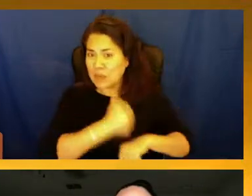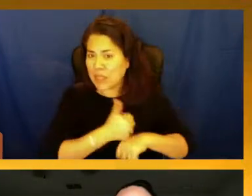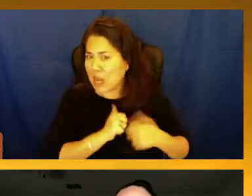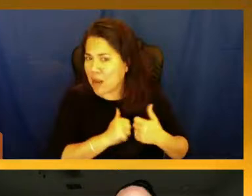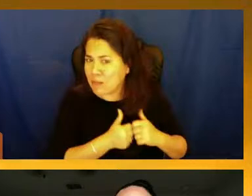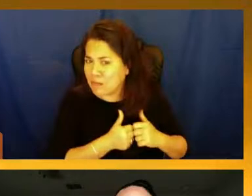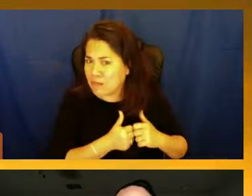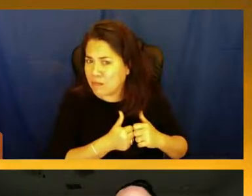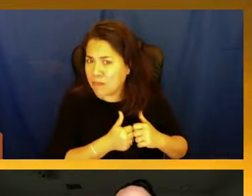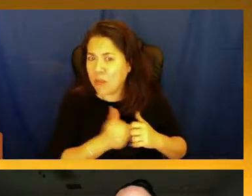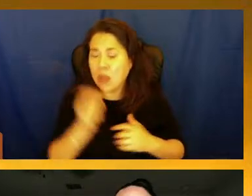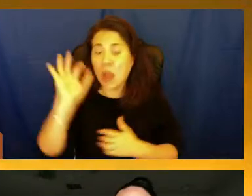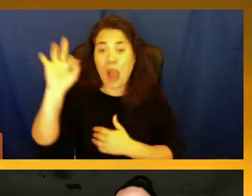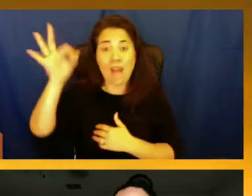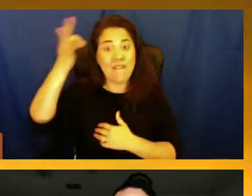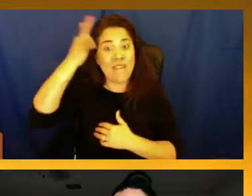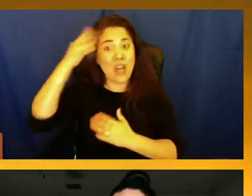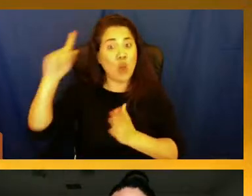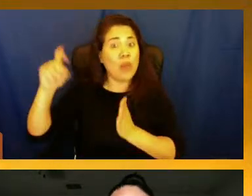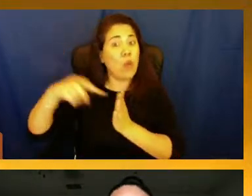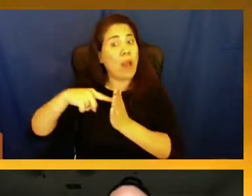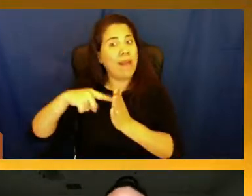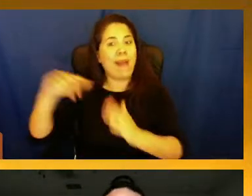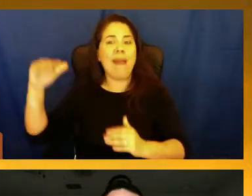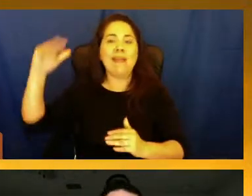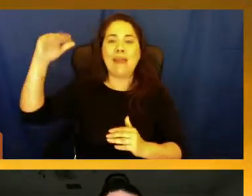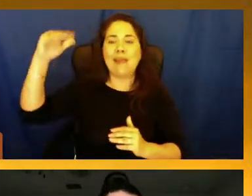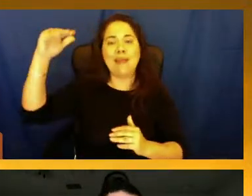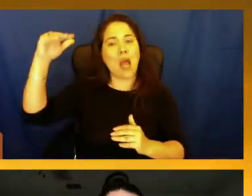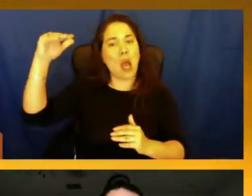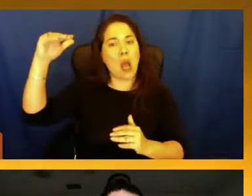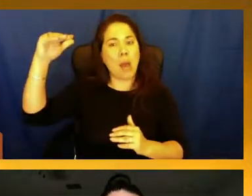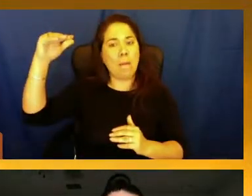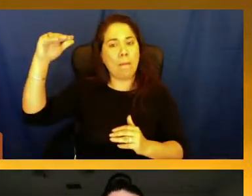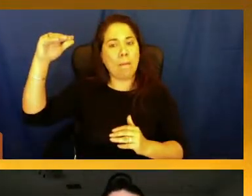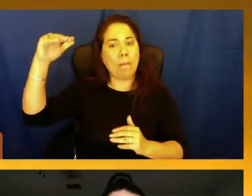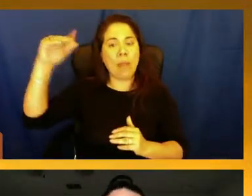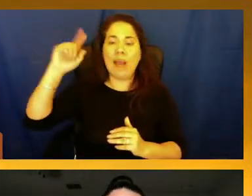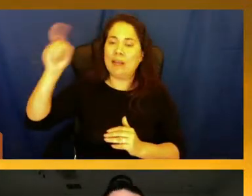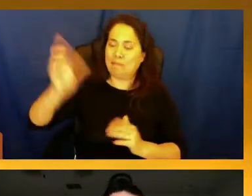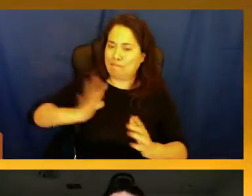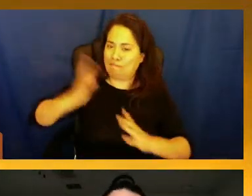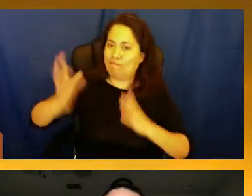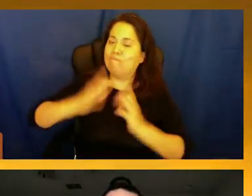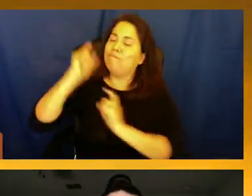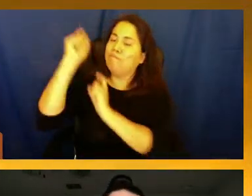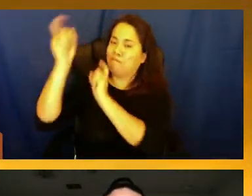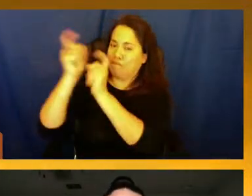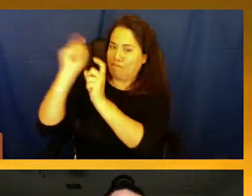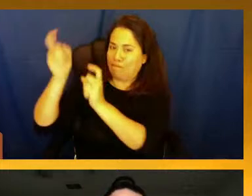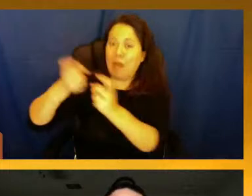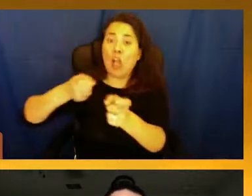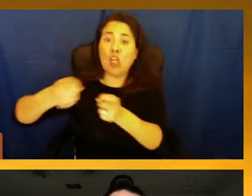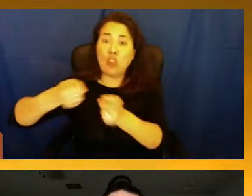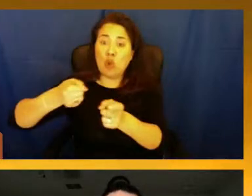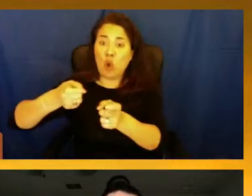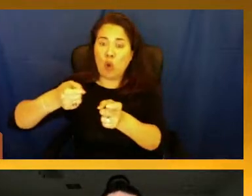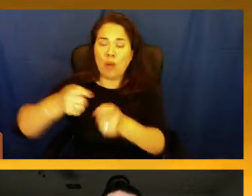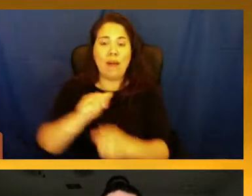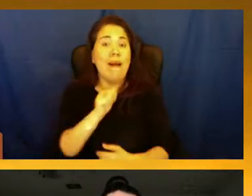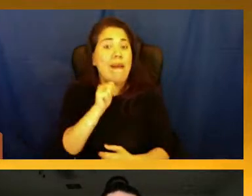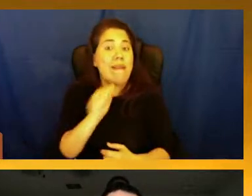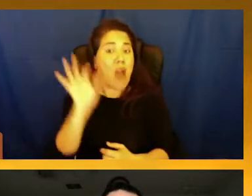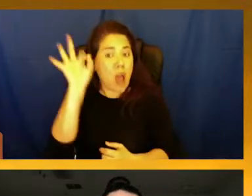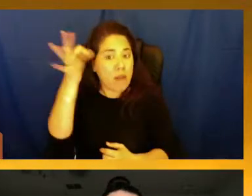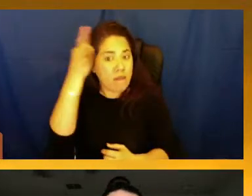so that the federally recognized tribes have certain priorities over things, and the non-federally